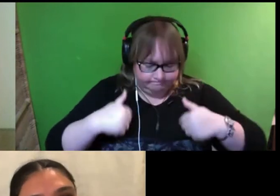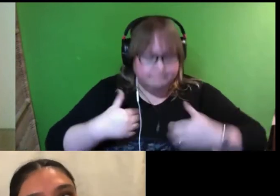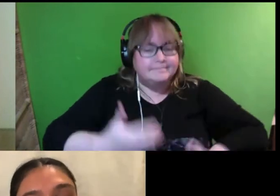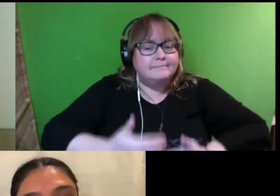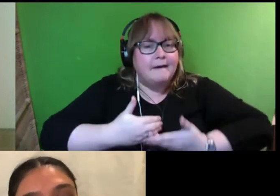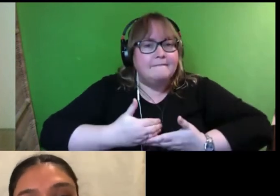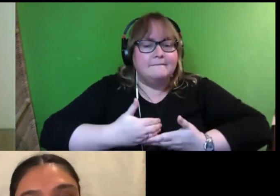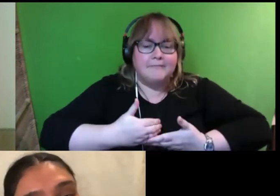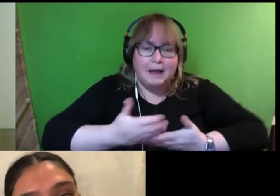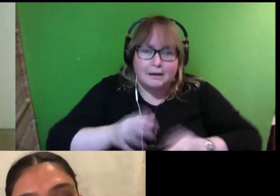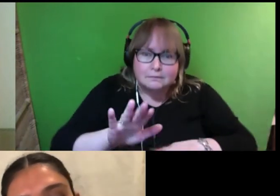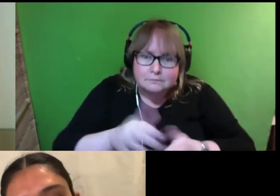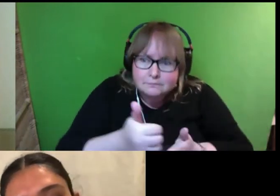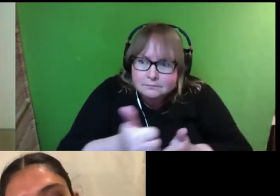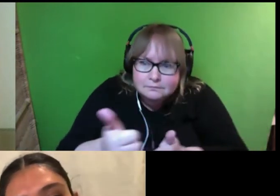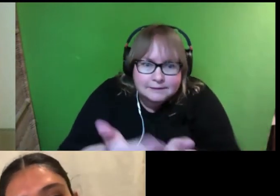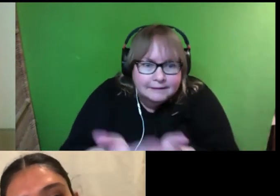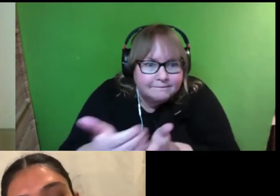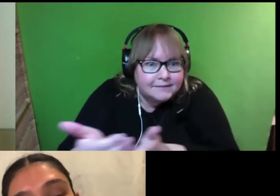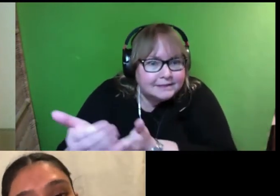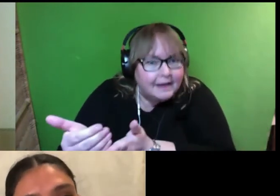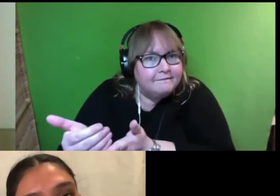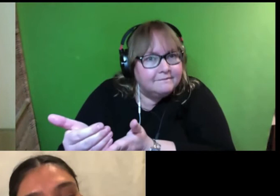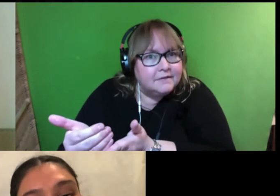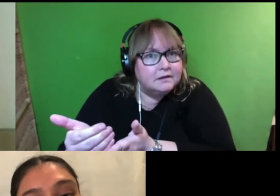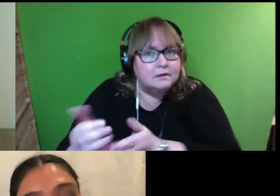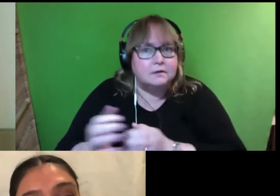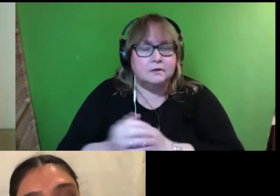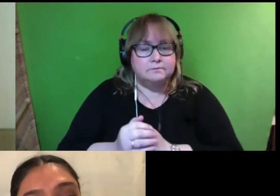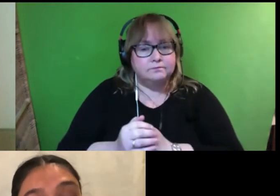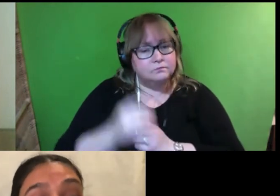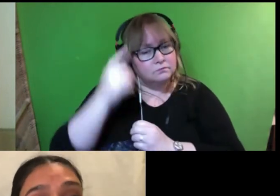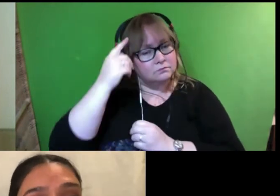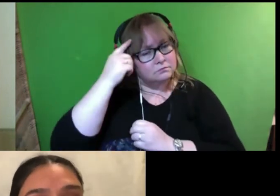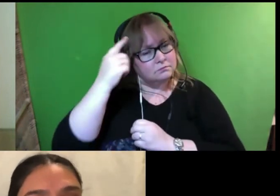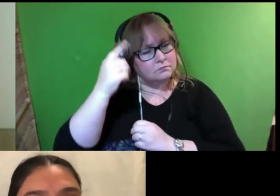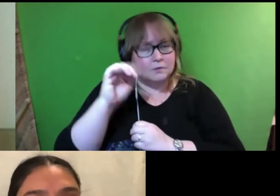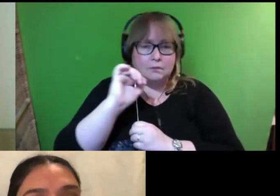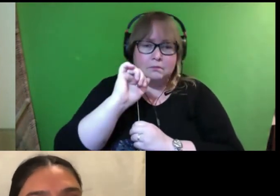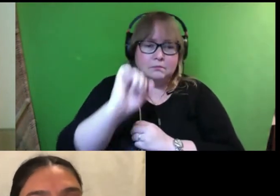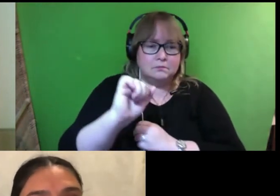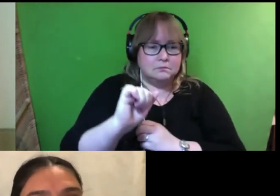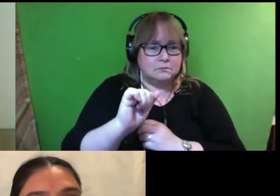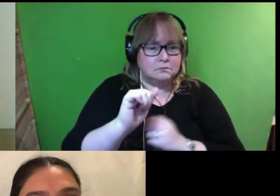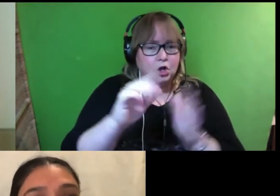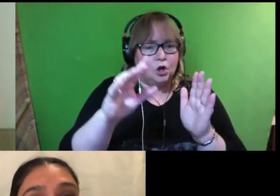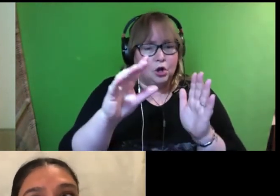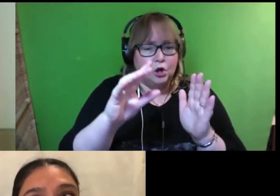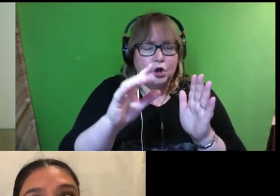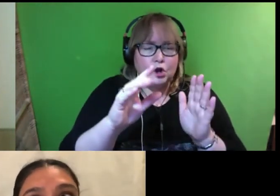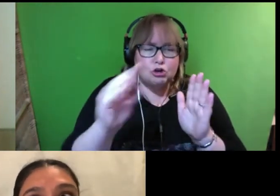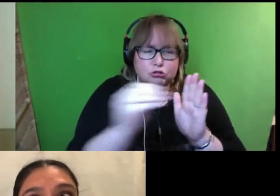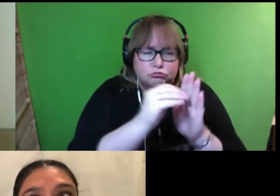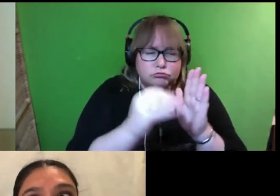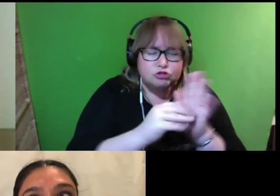that's something that I keep coming back to when I'm thinking about curating as well, what type of discursive spaces I want to be creating,